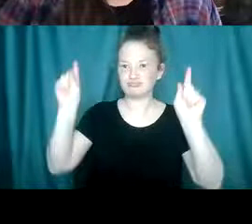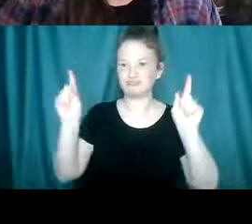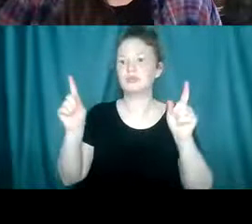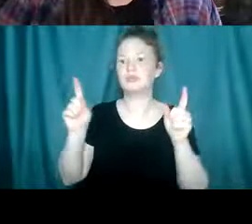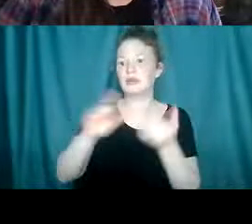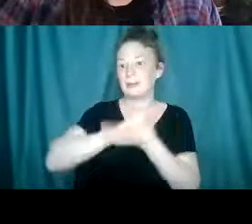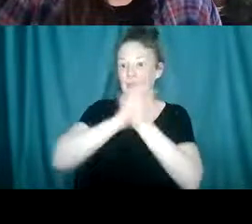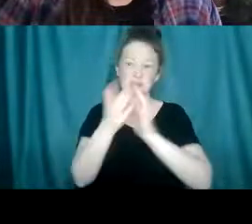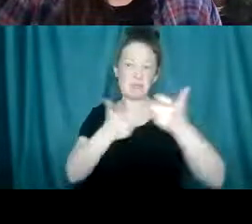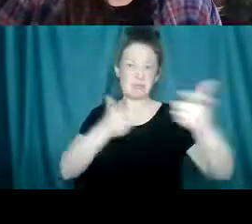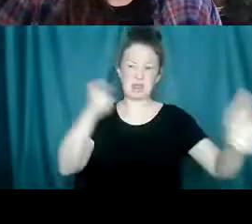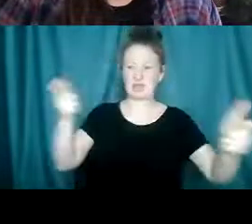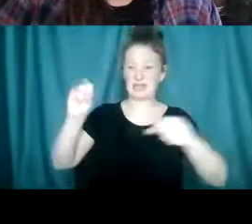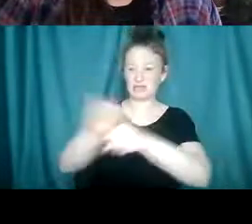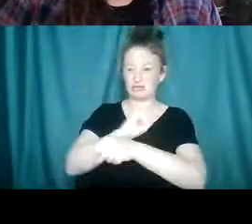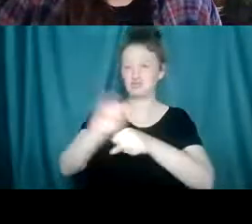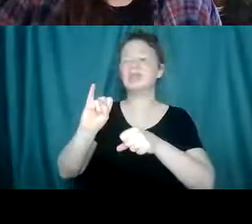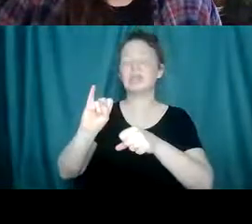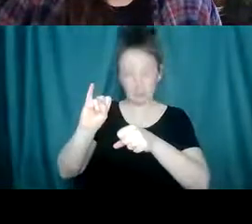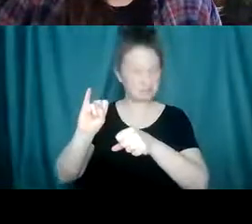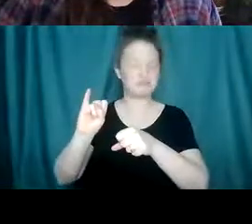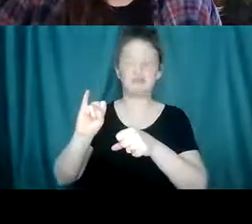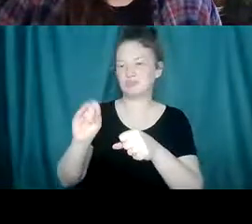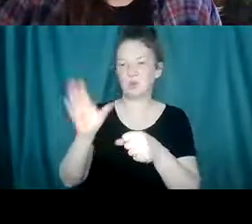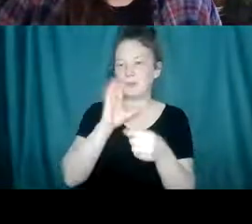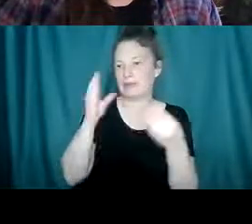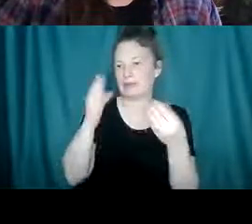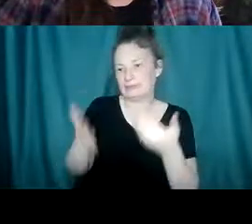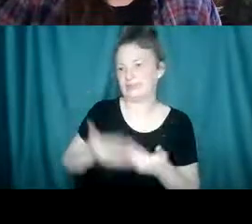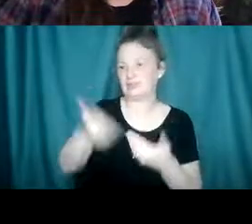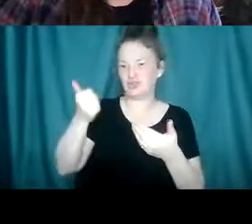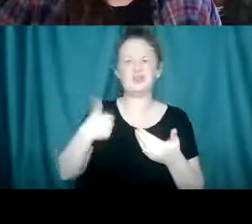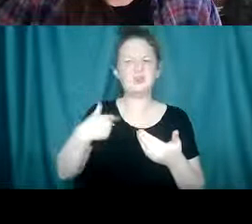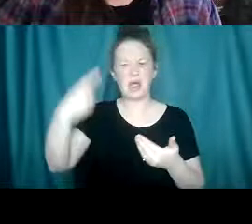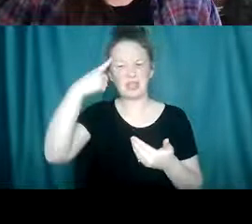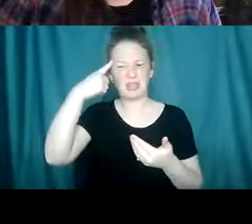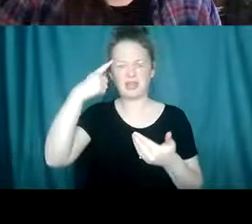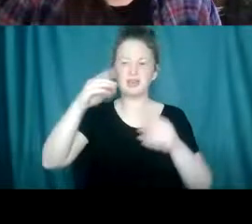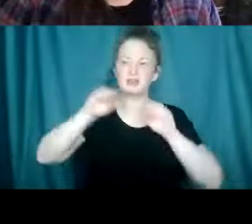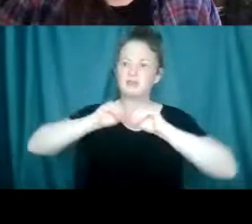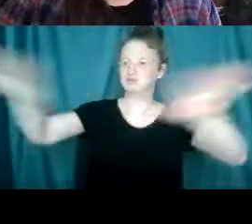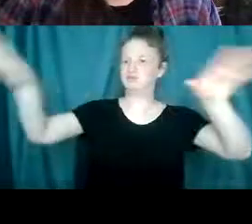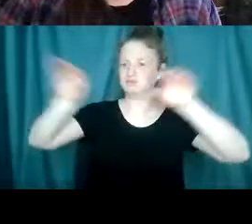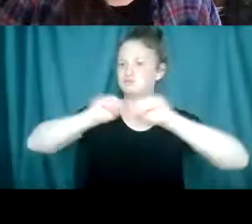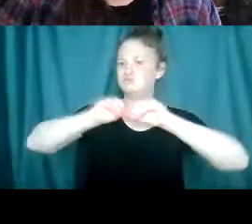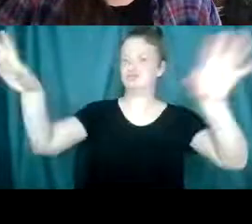So I believe it will be a net negative in terms of emission, and very, very